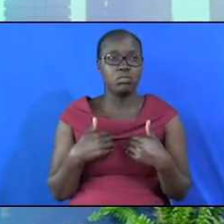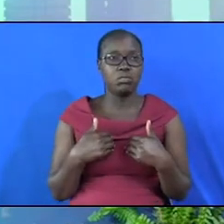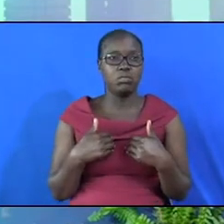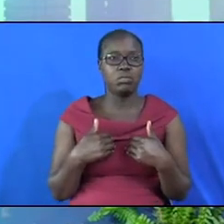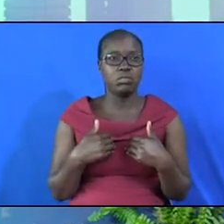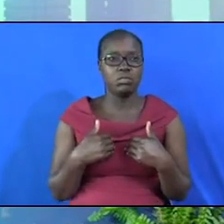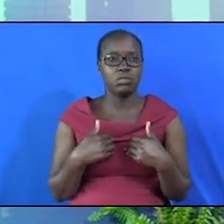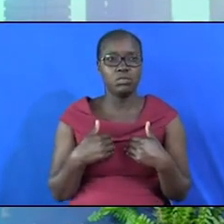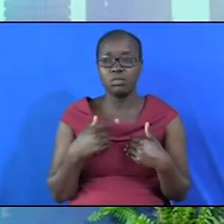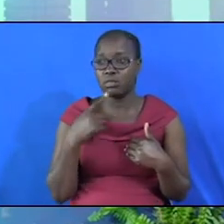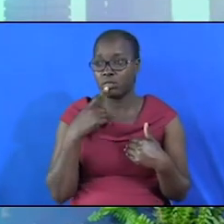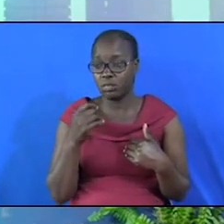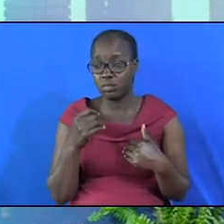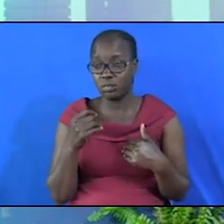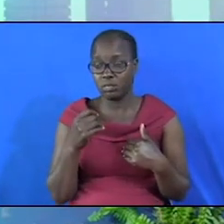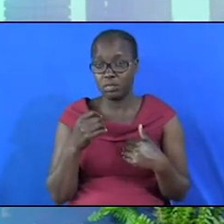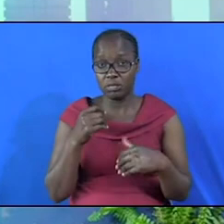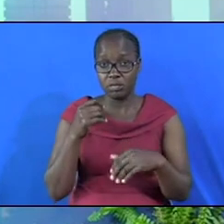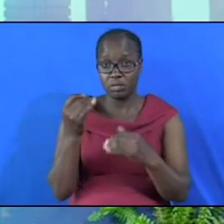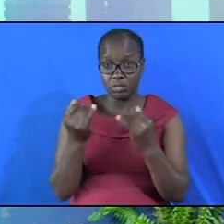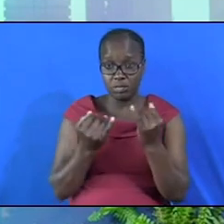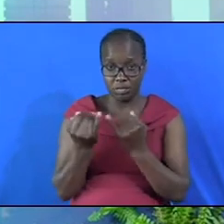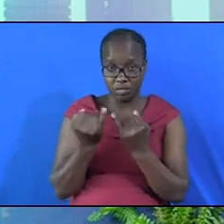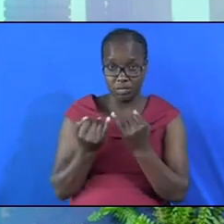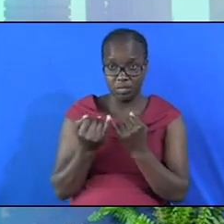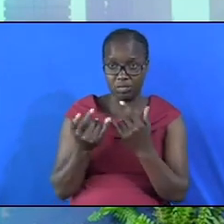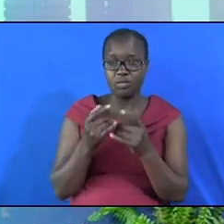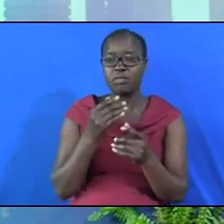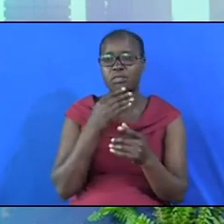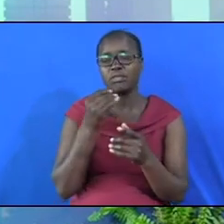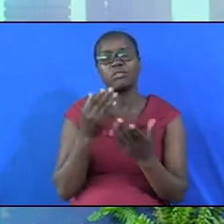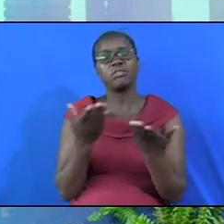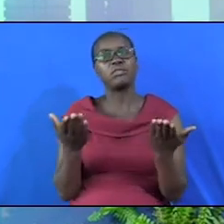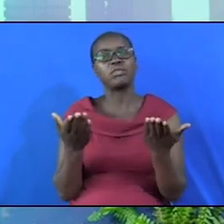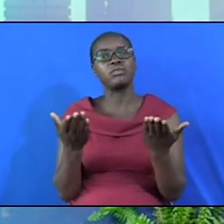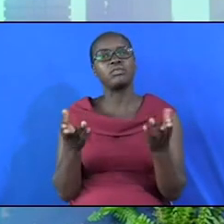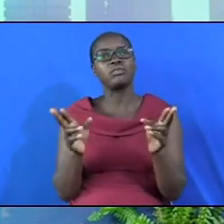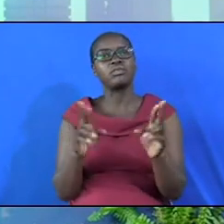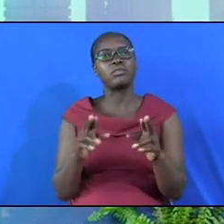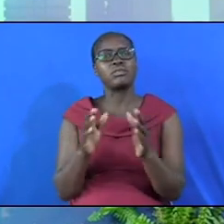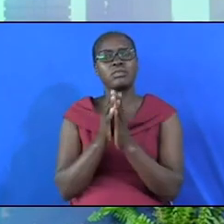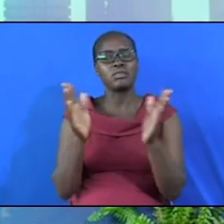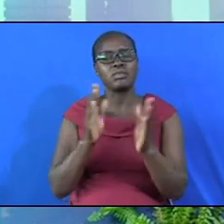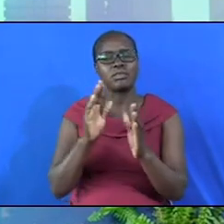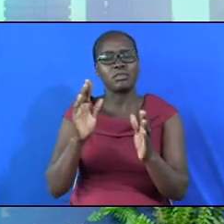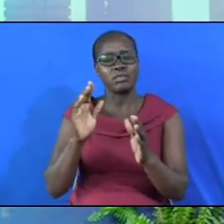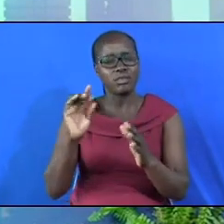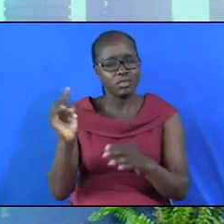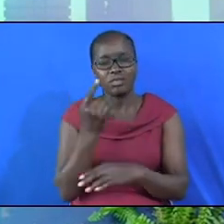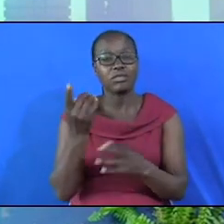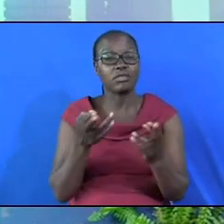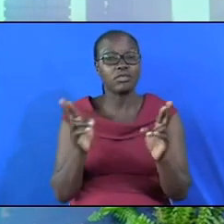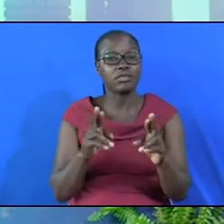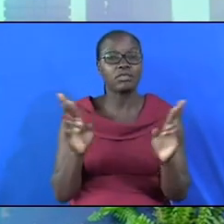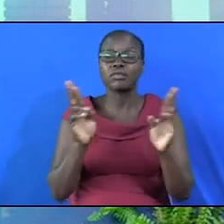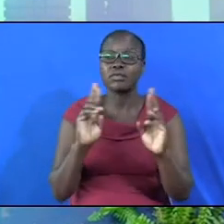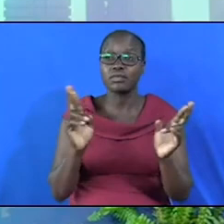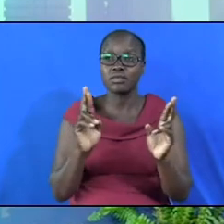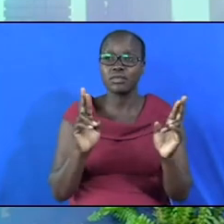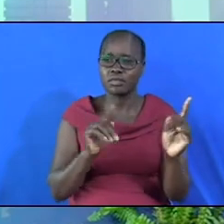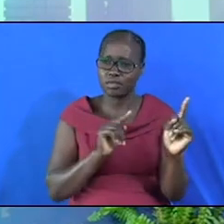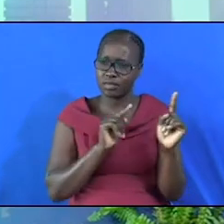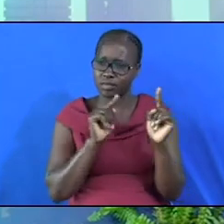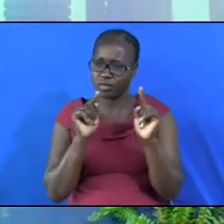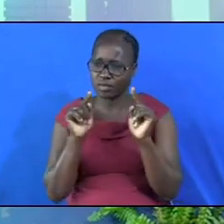my best. So on the D-Day, a big event was taking place. I'm ready with my sermon. I came early